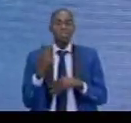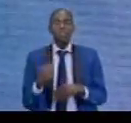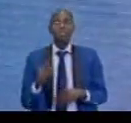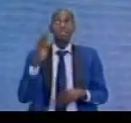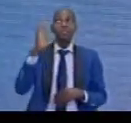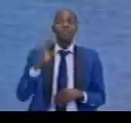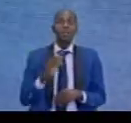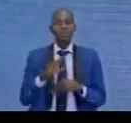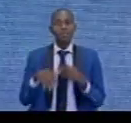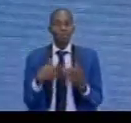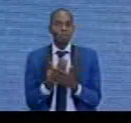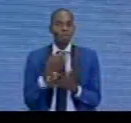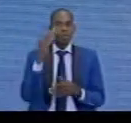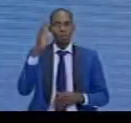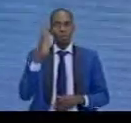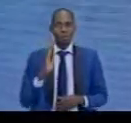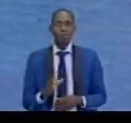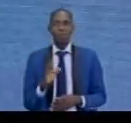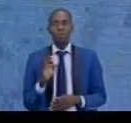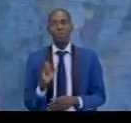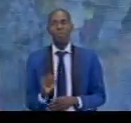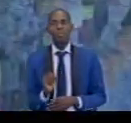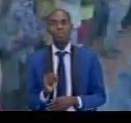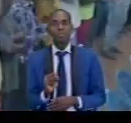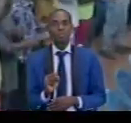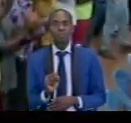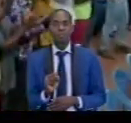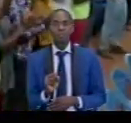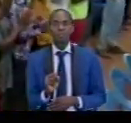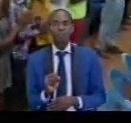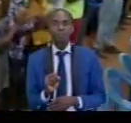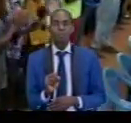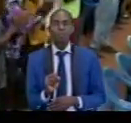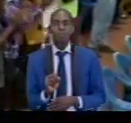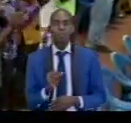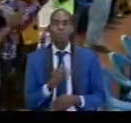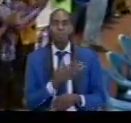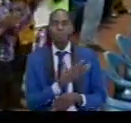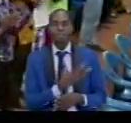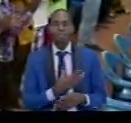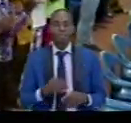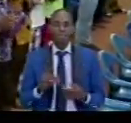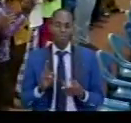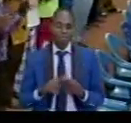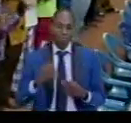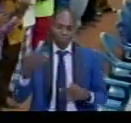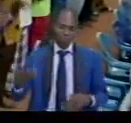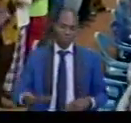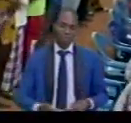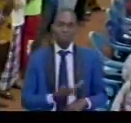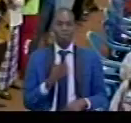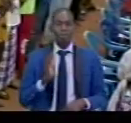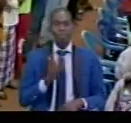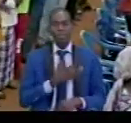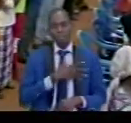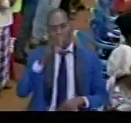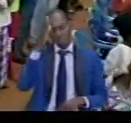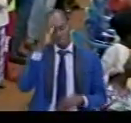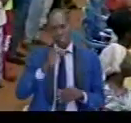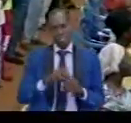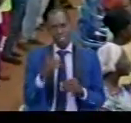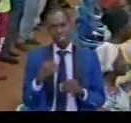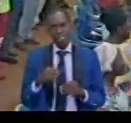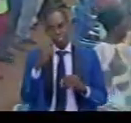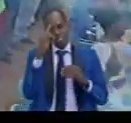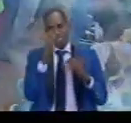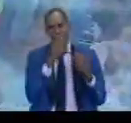pastors. Est-ce que vous pouvez m'aider à l'accueillir? Can you help me to welcome him? Notre père dans la foi. Our father in the faith. Docteur